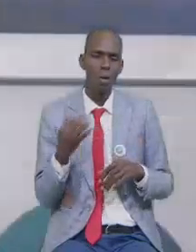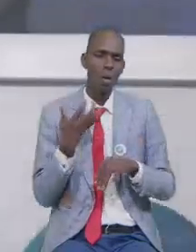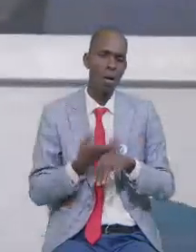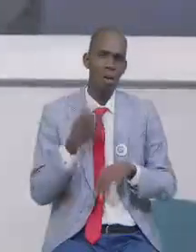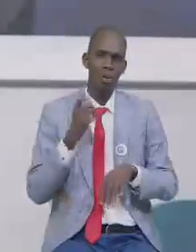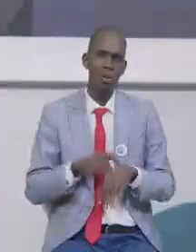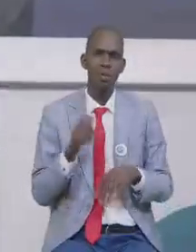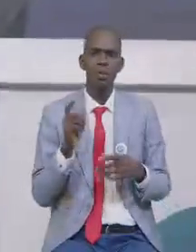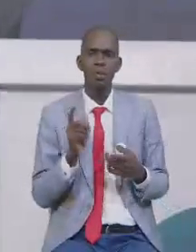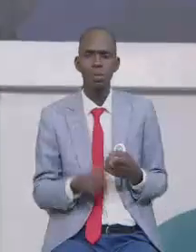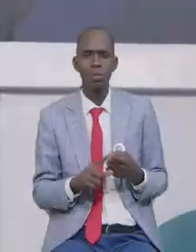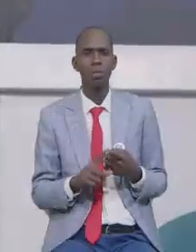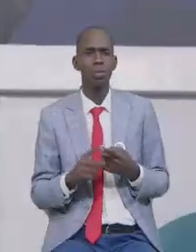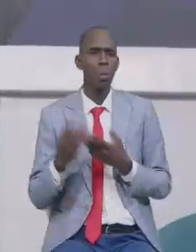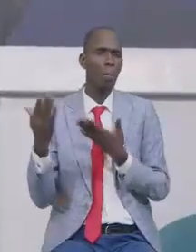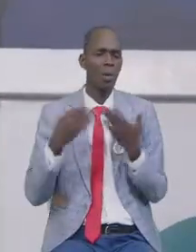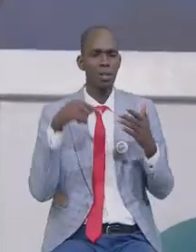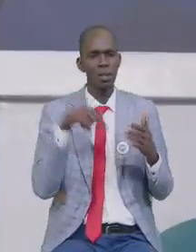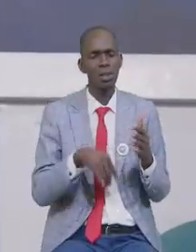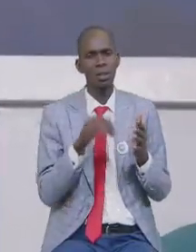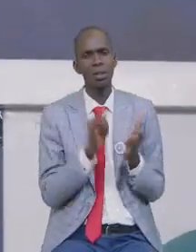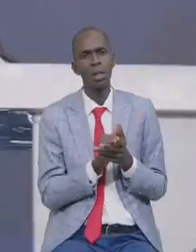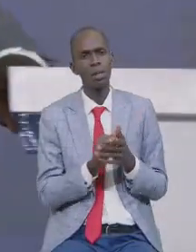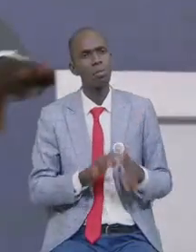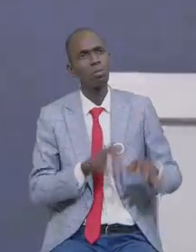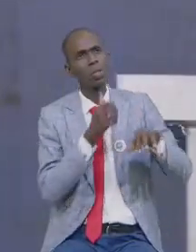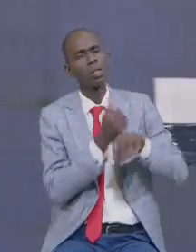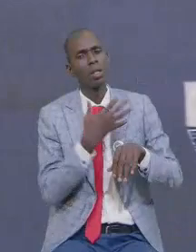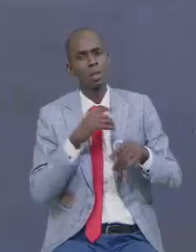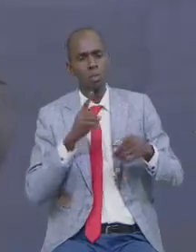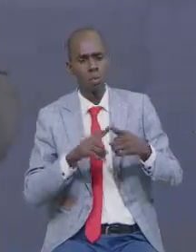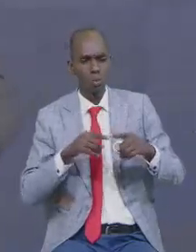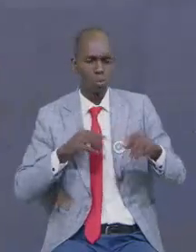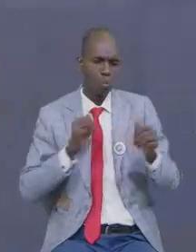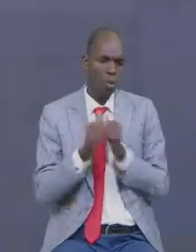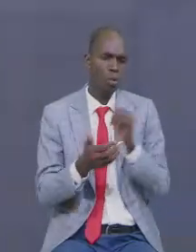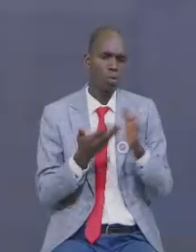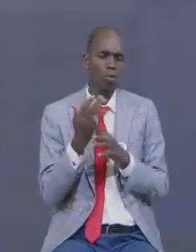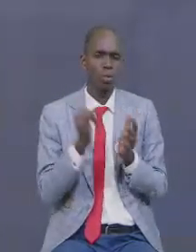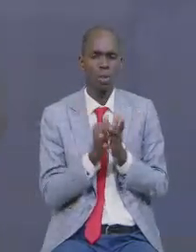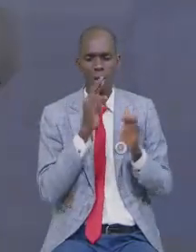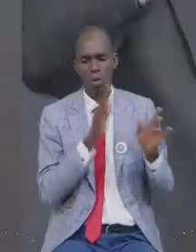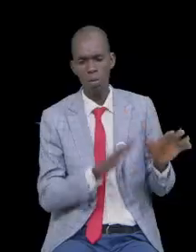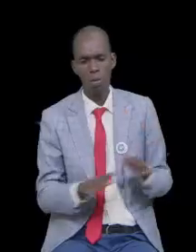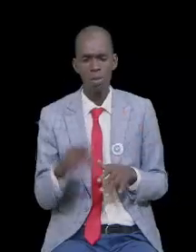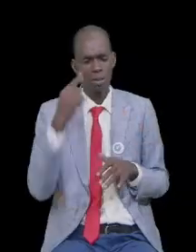down that mountain and to tunnel through that river. And they said, can't we